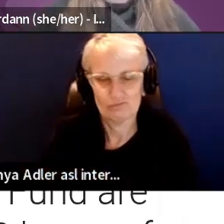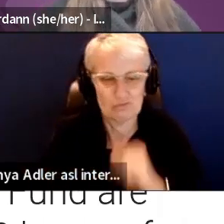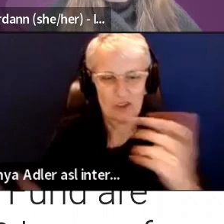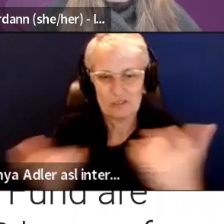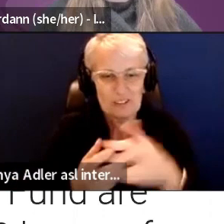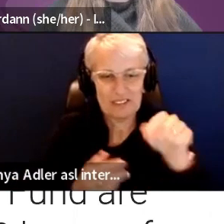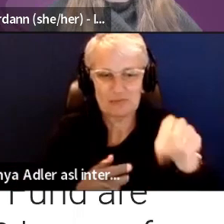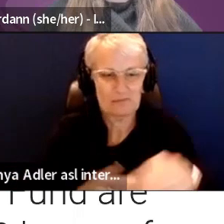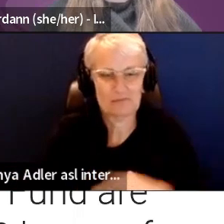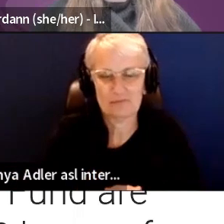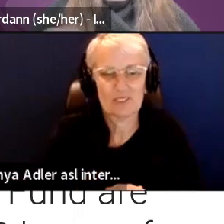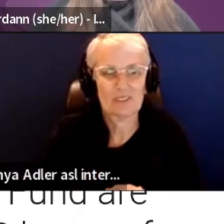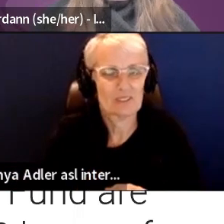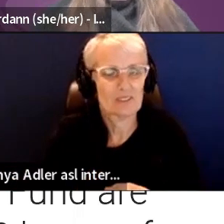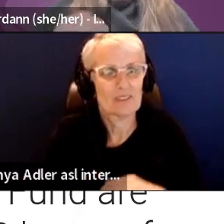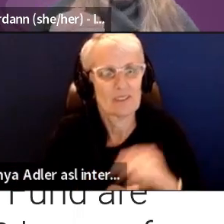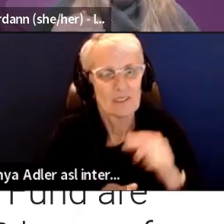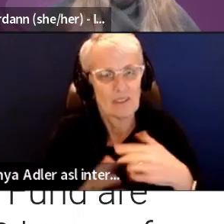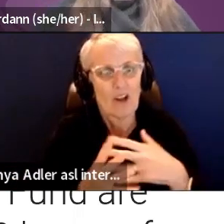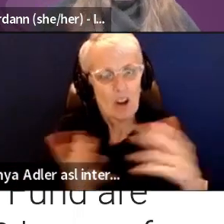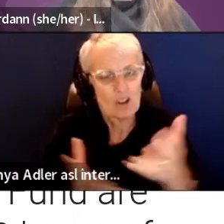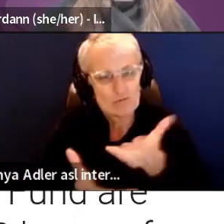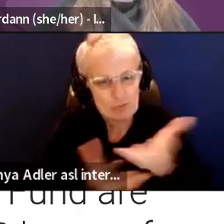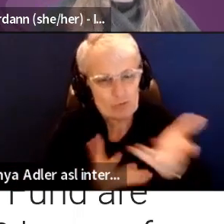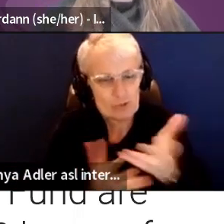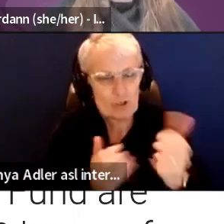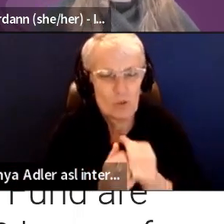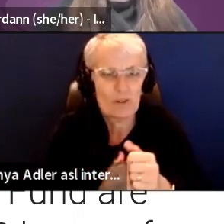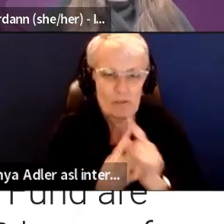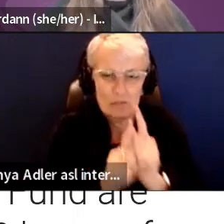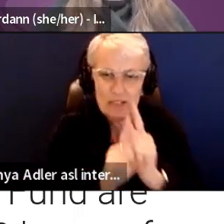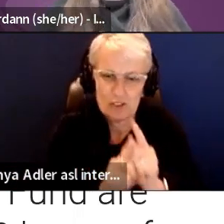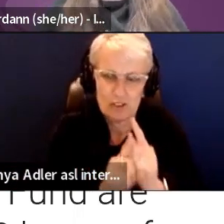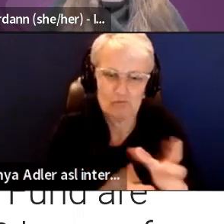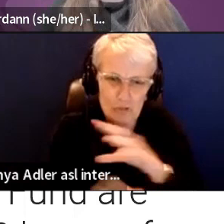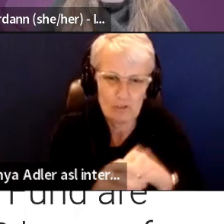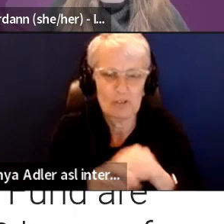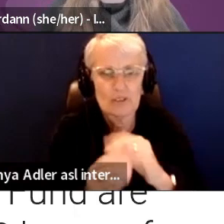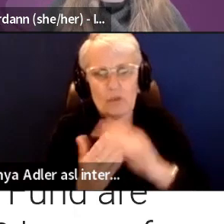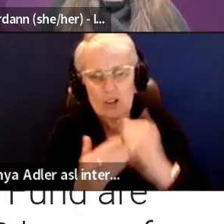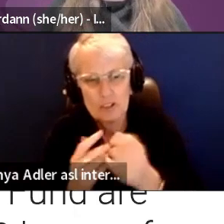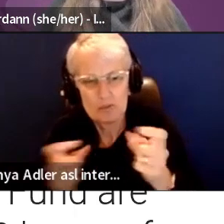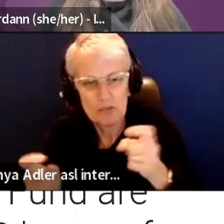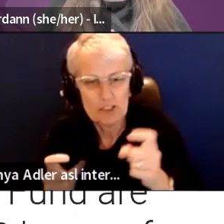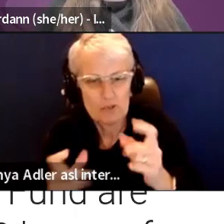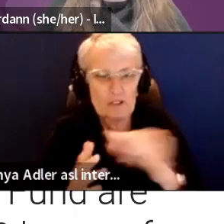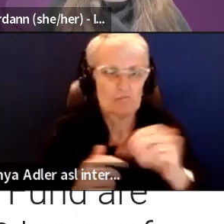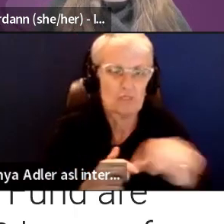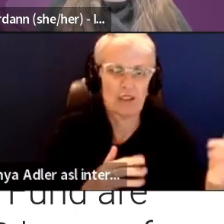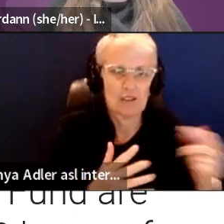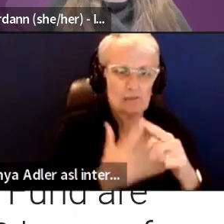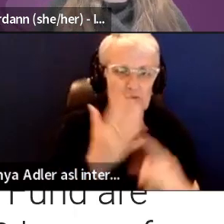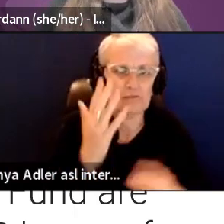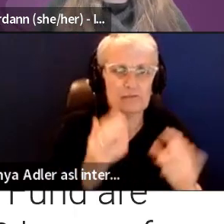you, because there is a lot of engagement that is required with your mentor and project management and other things that